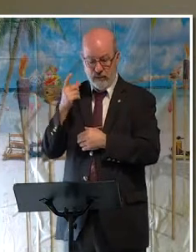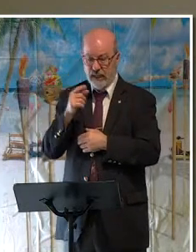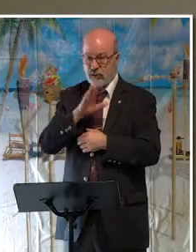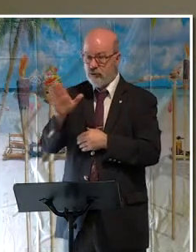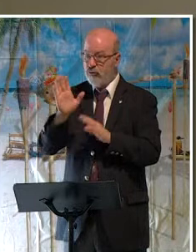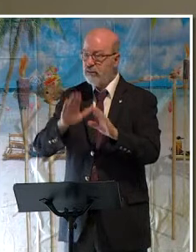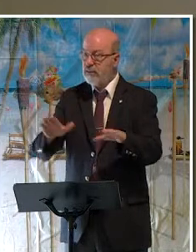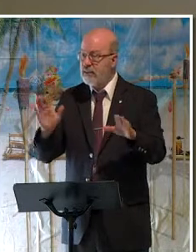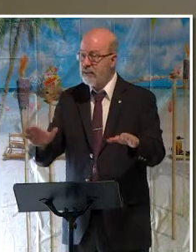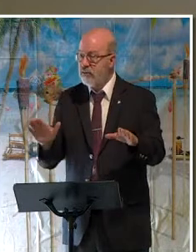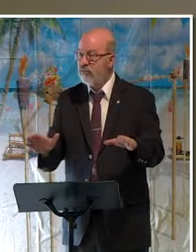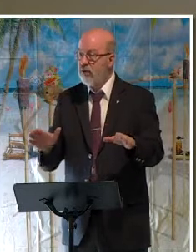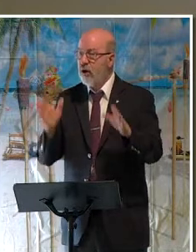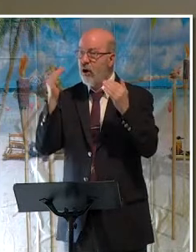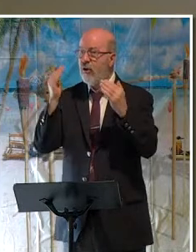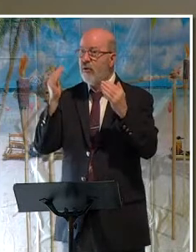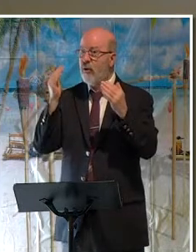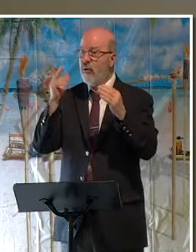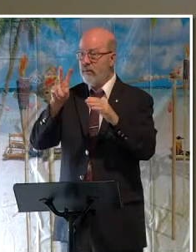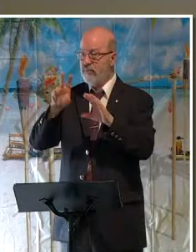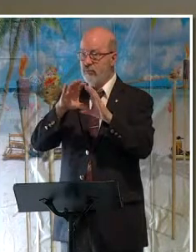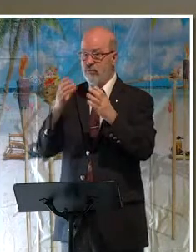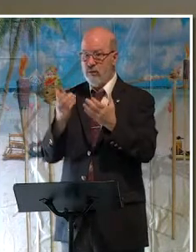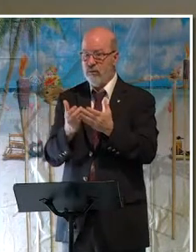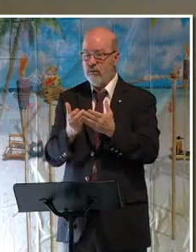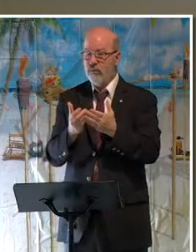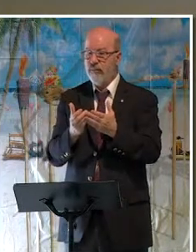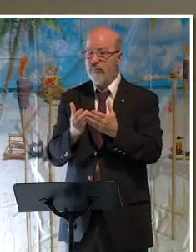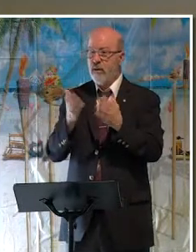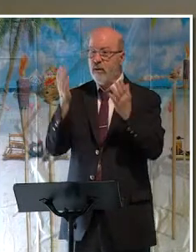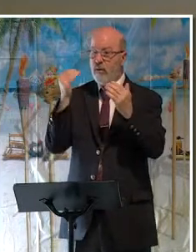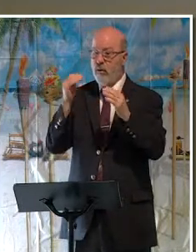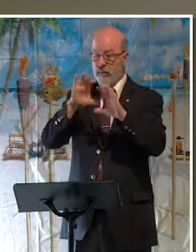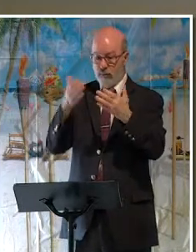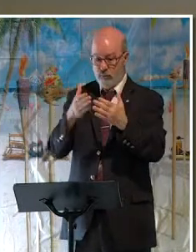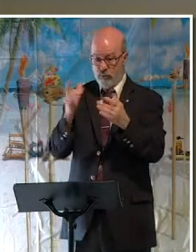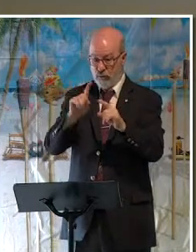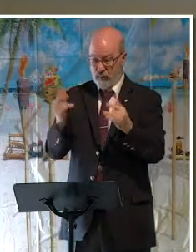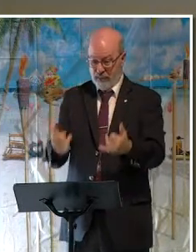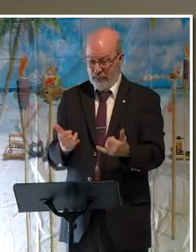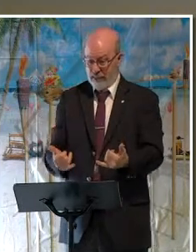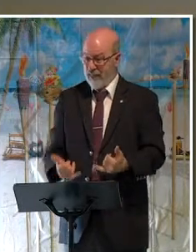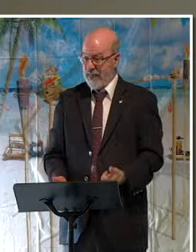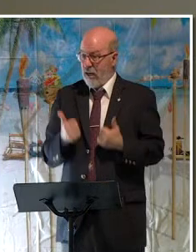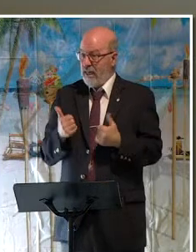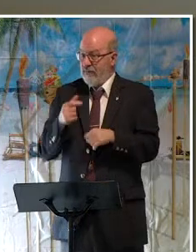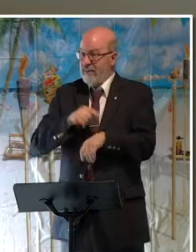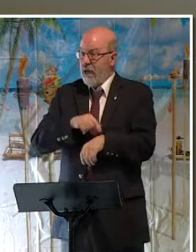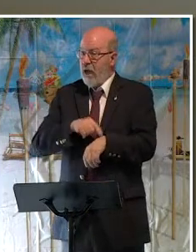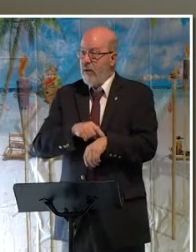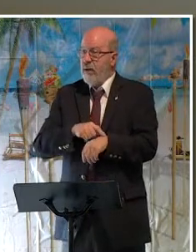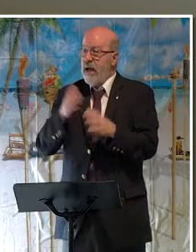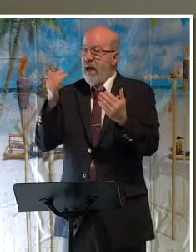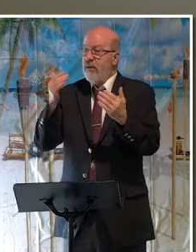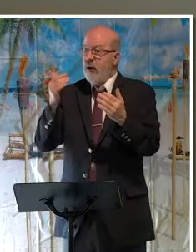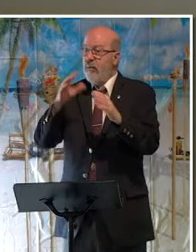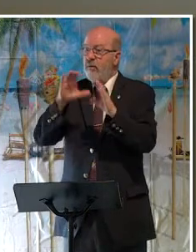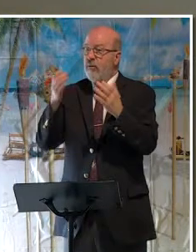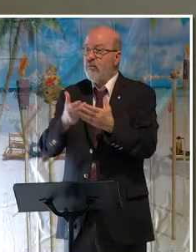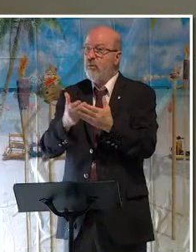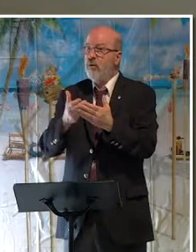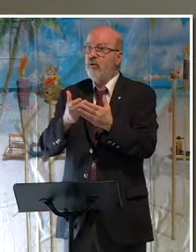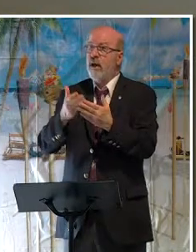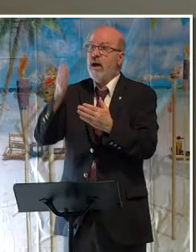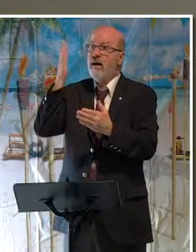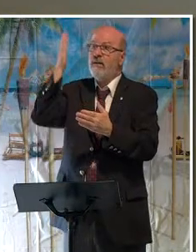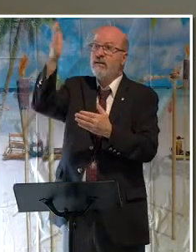your children are the hope of two worlds. They're the hope of the world in which we live right now, time. And they're the hope of the world in which